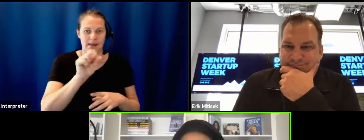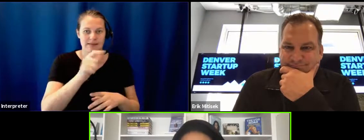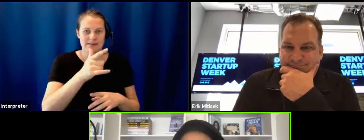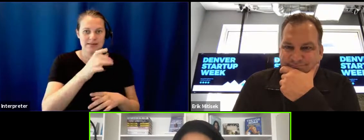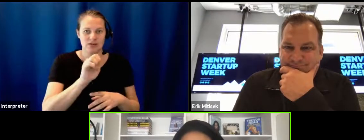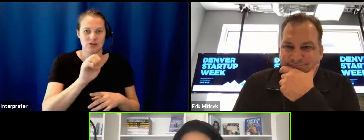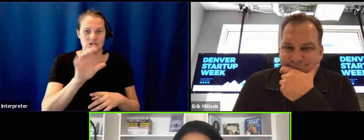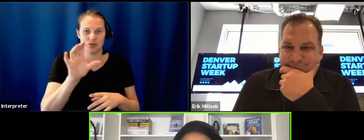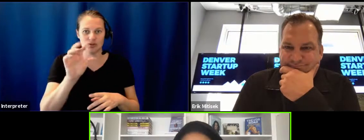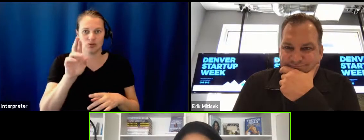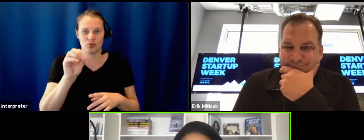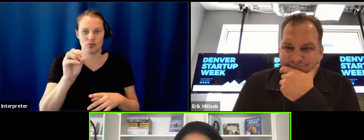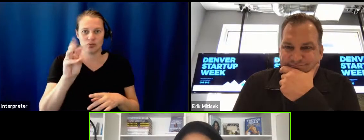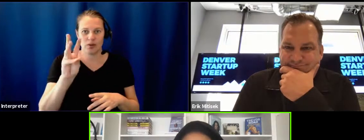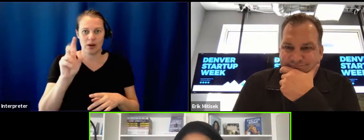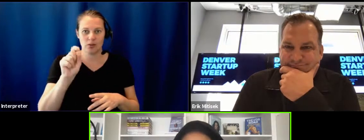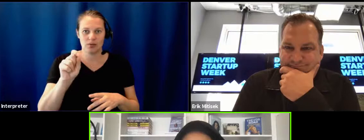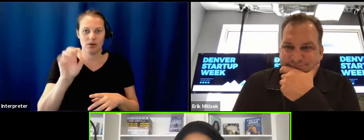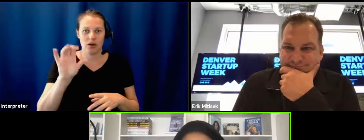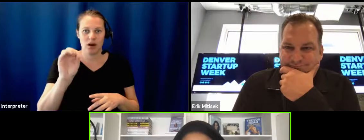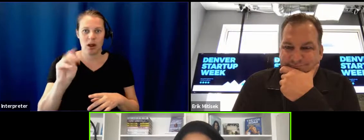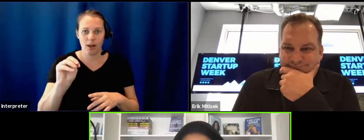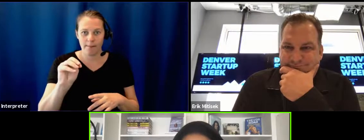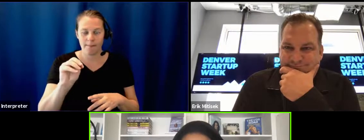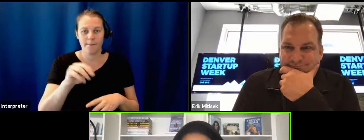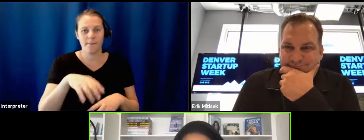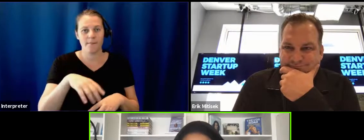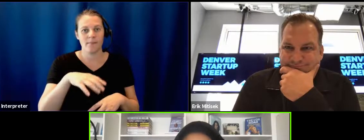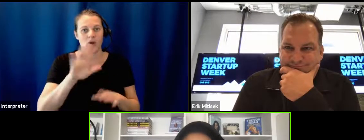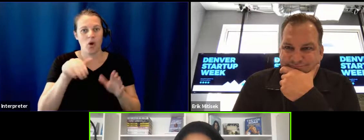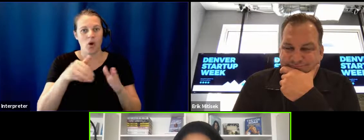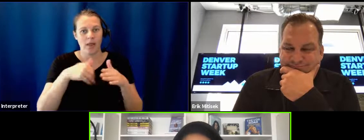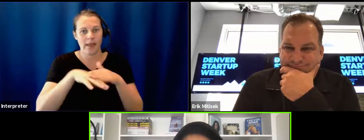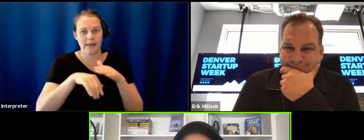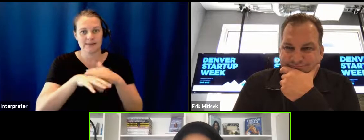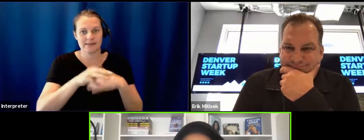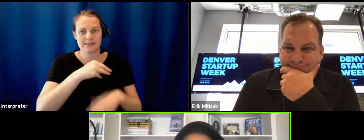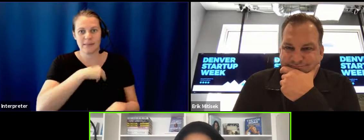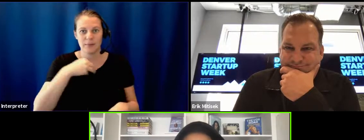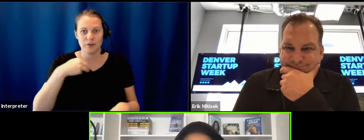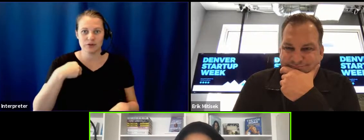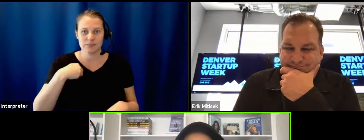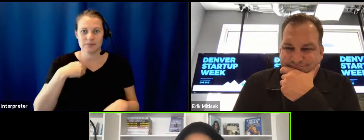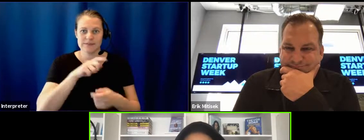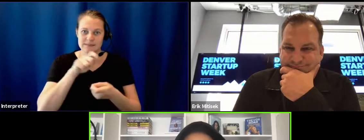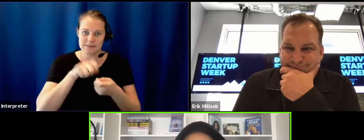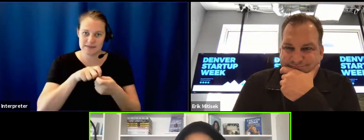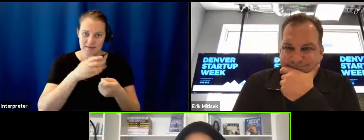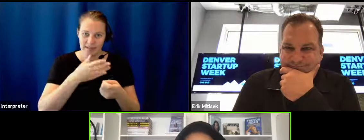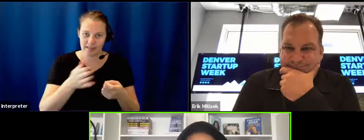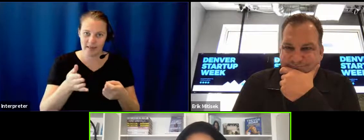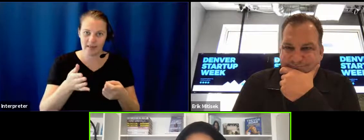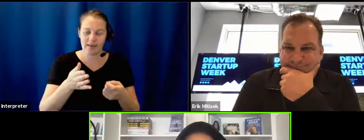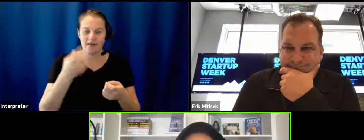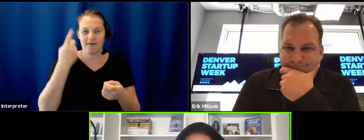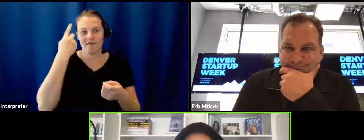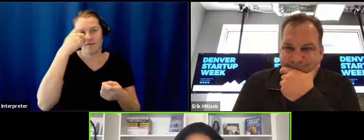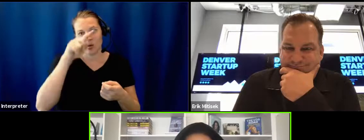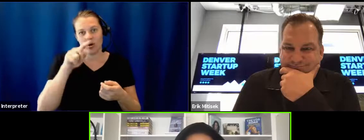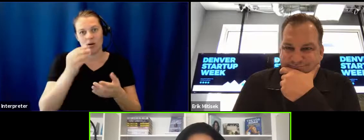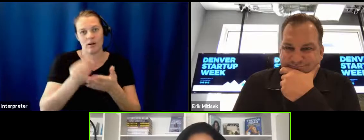backstagecrowd.com, which is our investment syndicate, but also joining my all access membership that I have, which is a very specific thing for